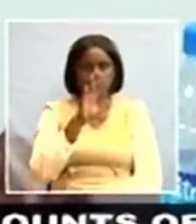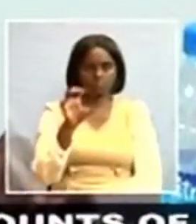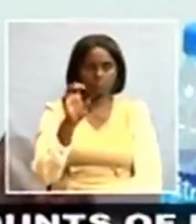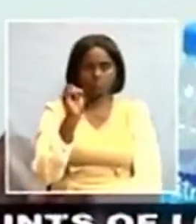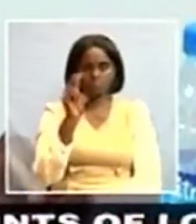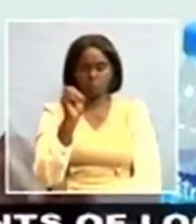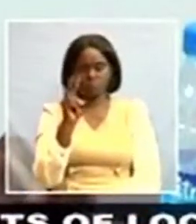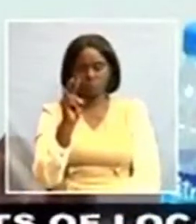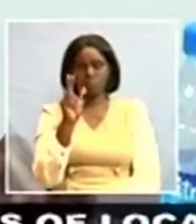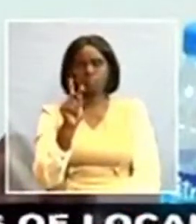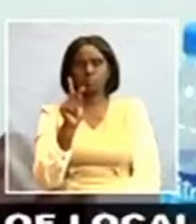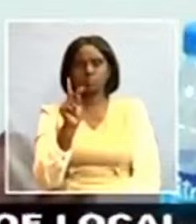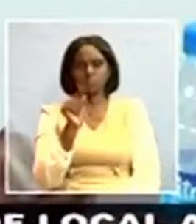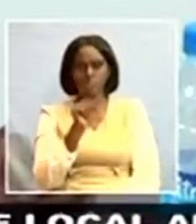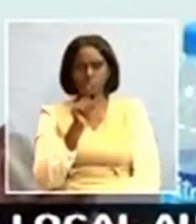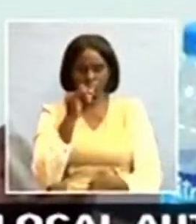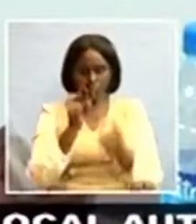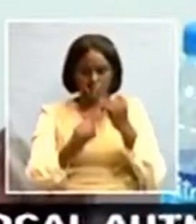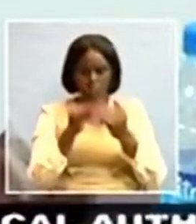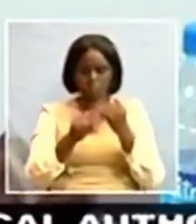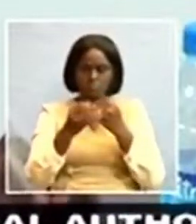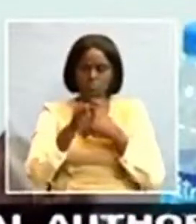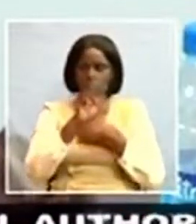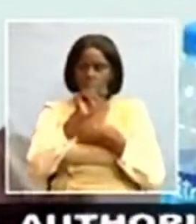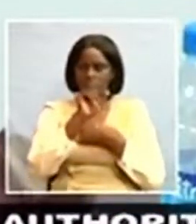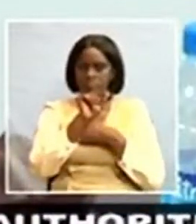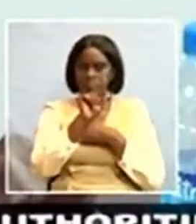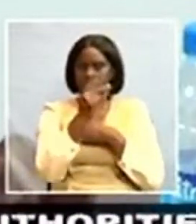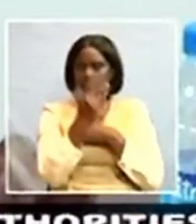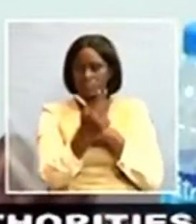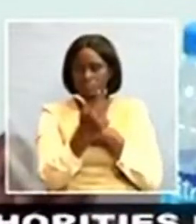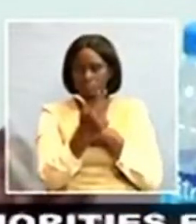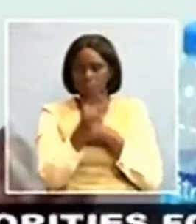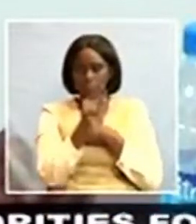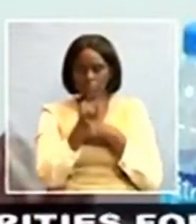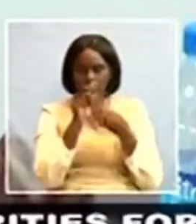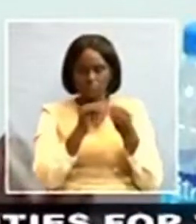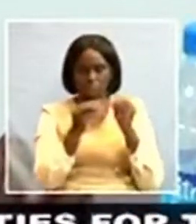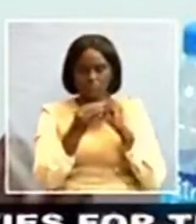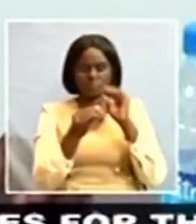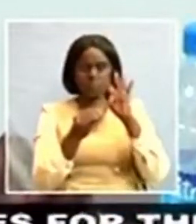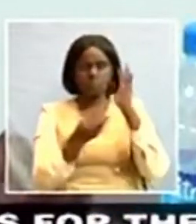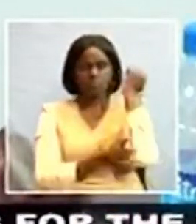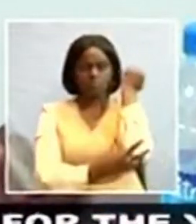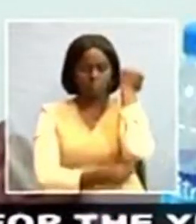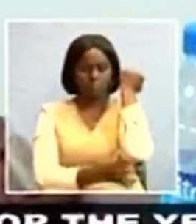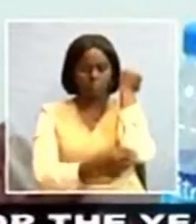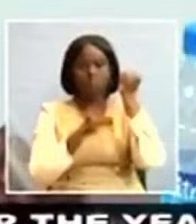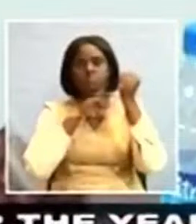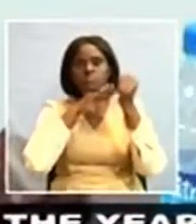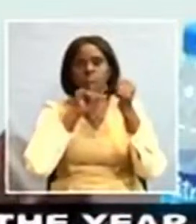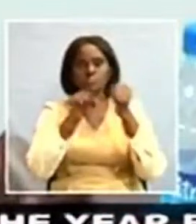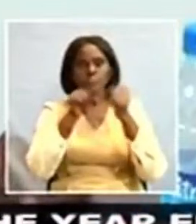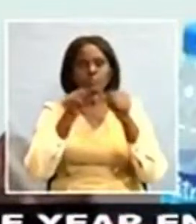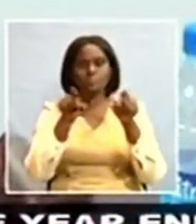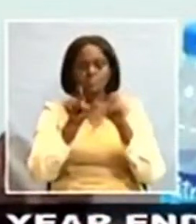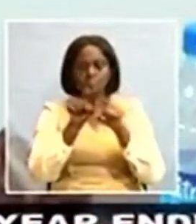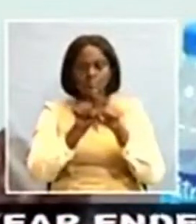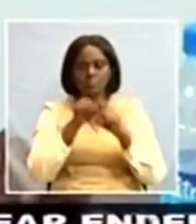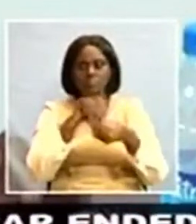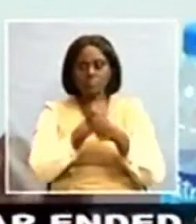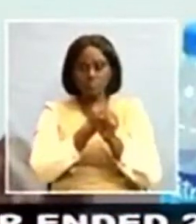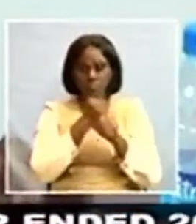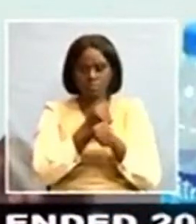2,569,412 kwacha by the end of 2023. Number four, poor waste management. Lack of compacting